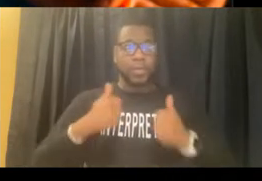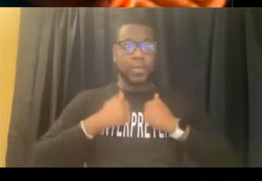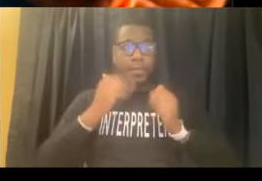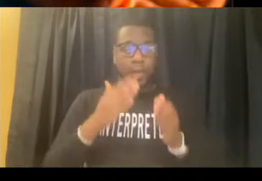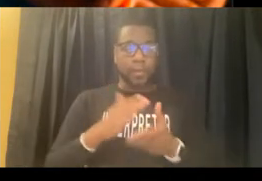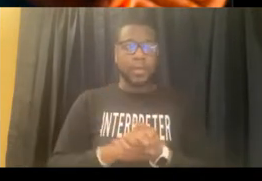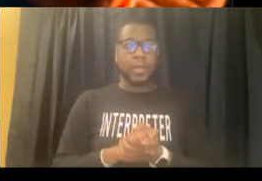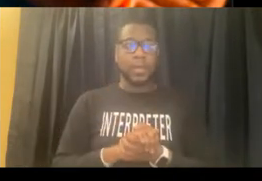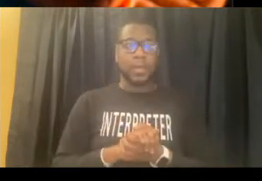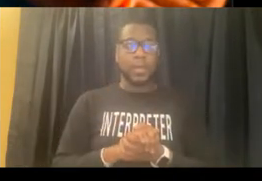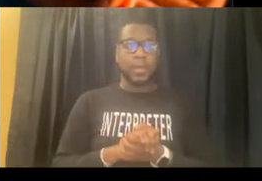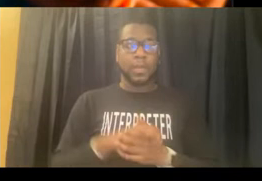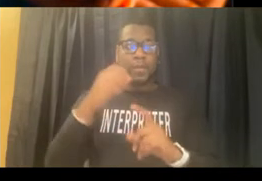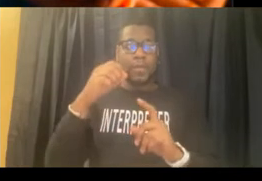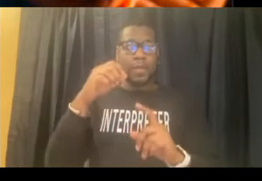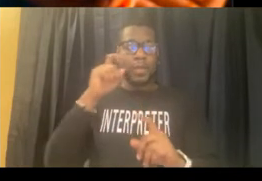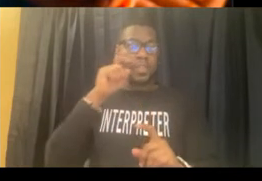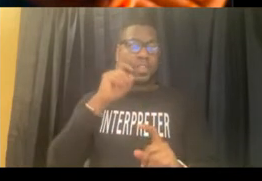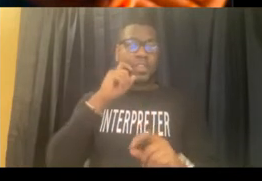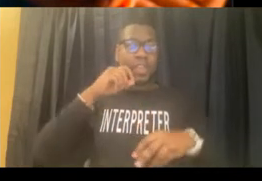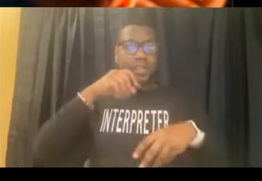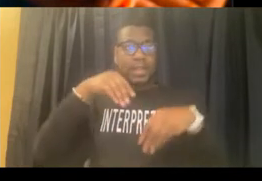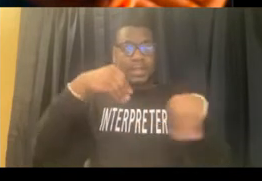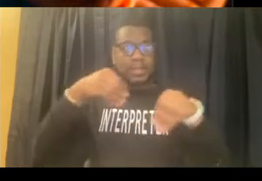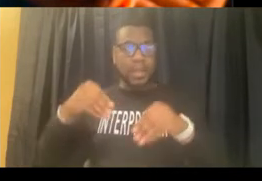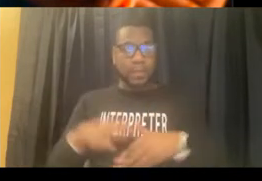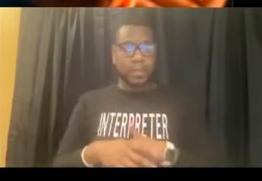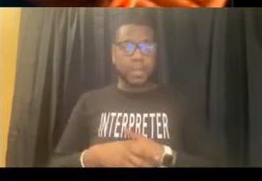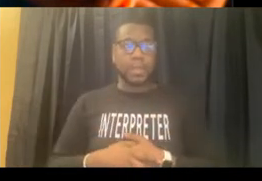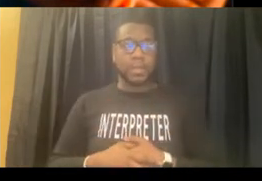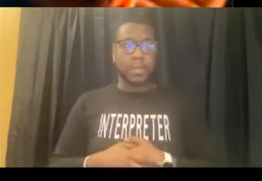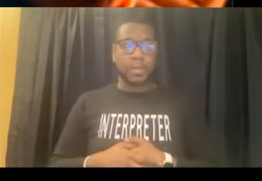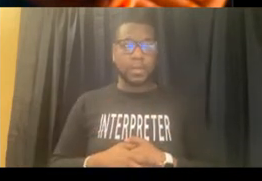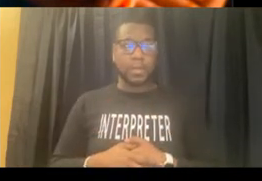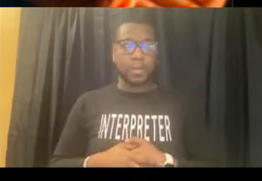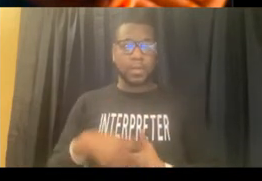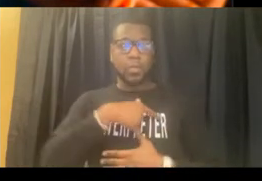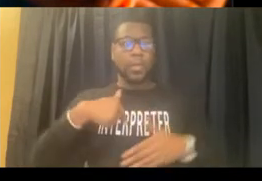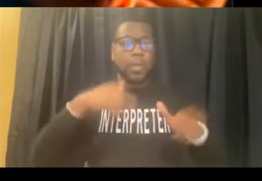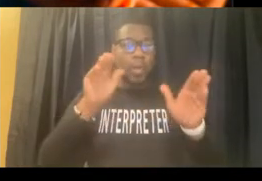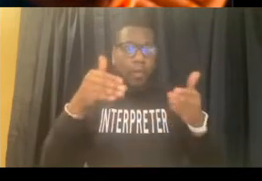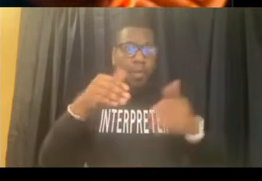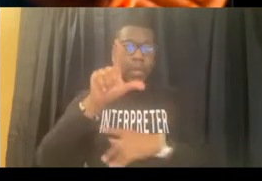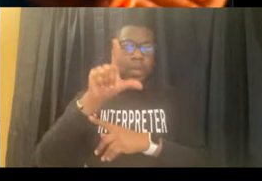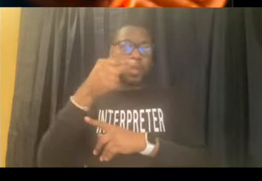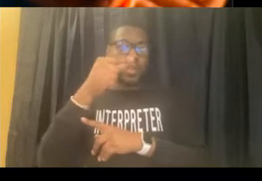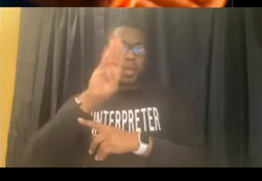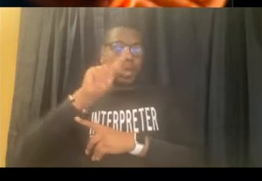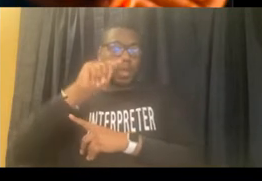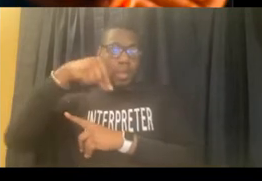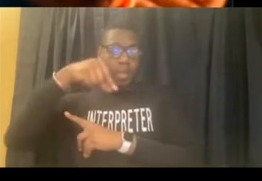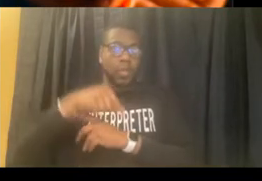focus because we work exclusively with BIPOC and LGBTQ plus communities. And we